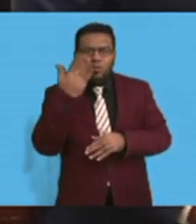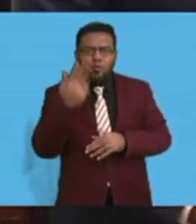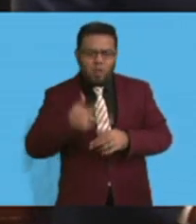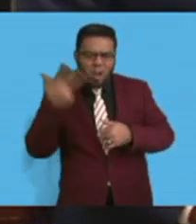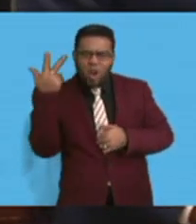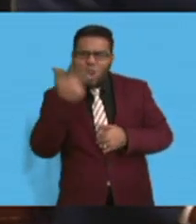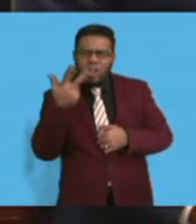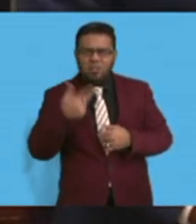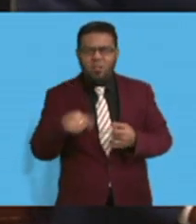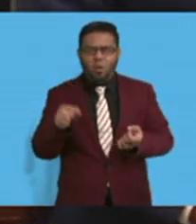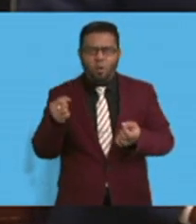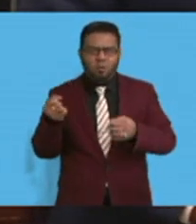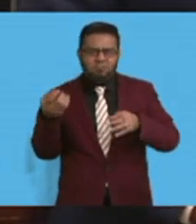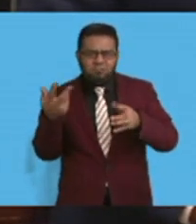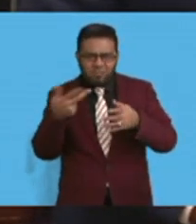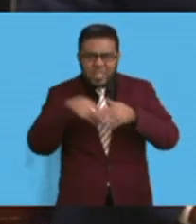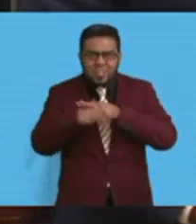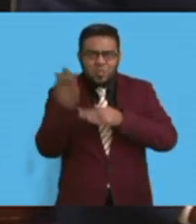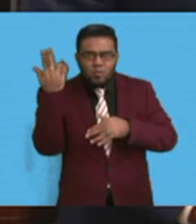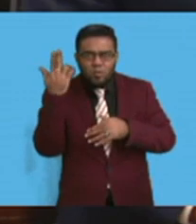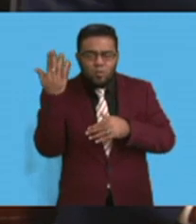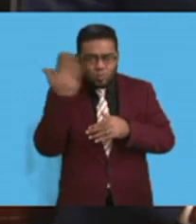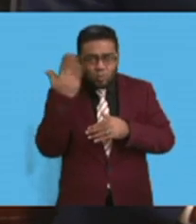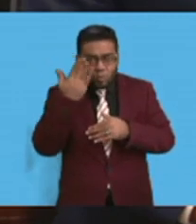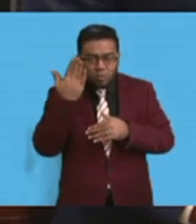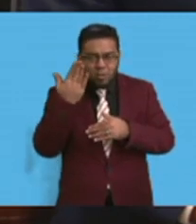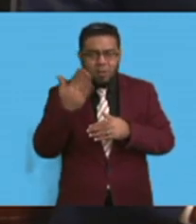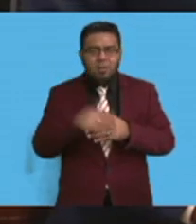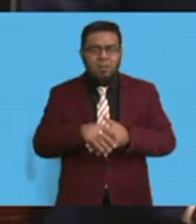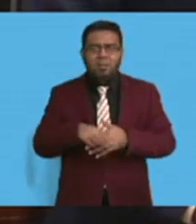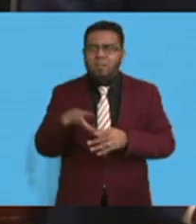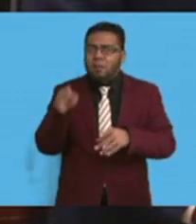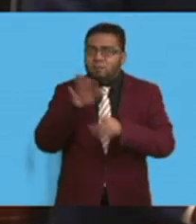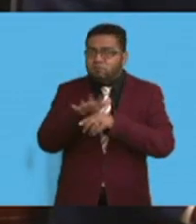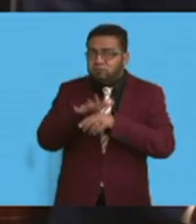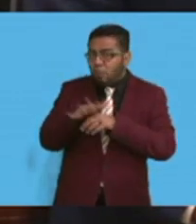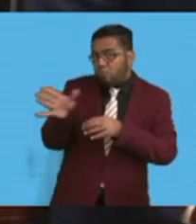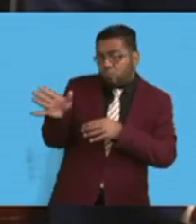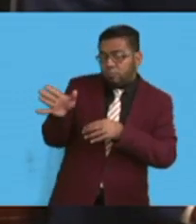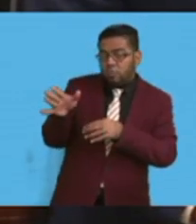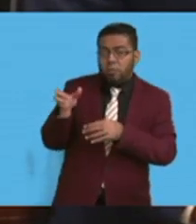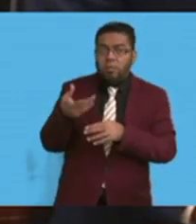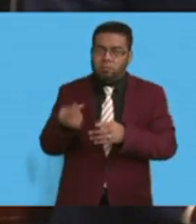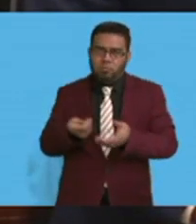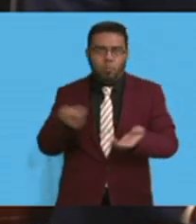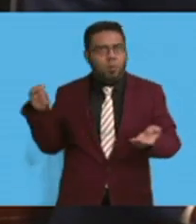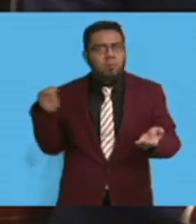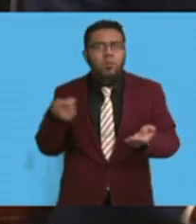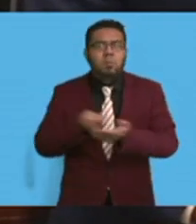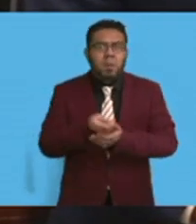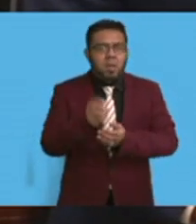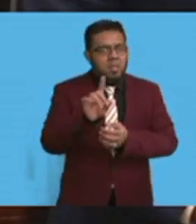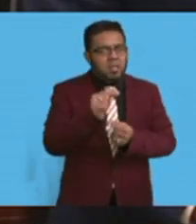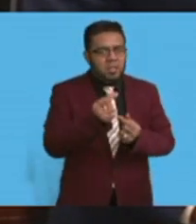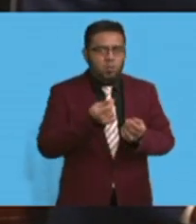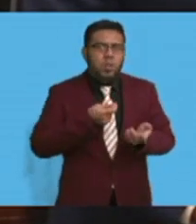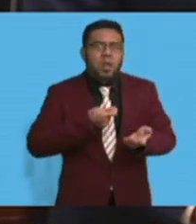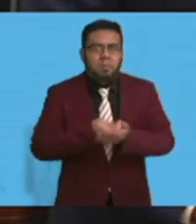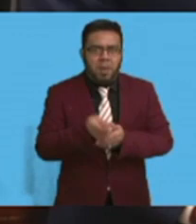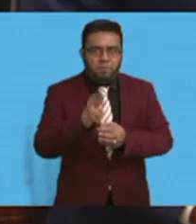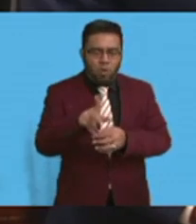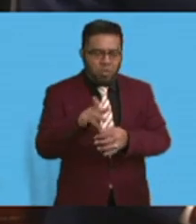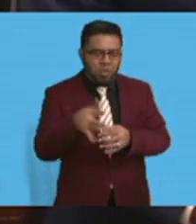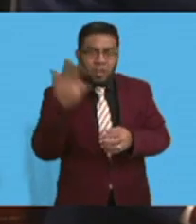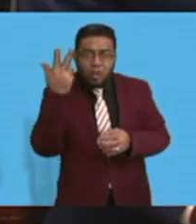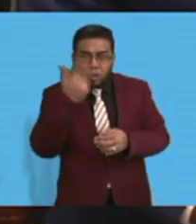hurt at school can benefit from a no-fault payment scheme that can go towards the cost of their recovery. This is going to paint a very clear picture of